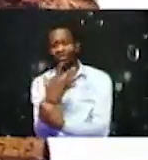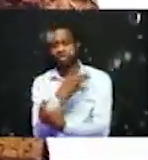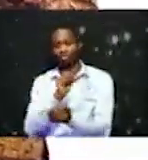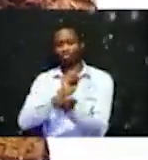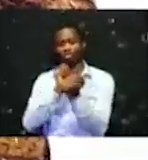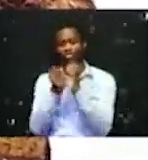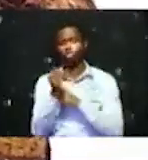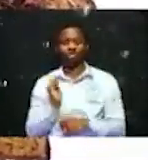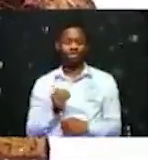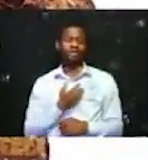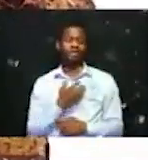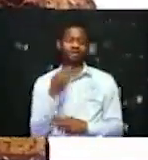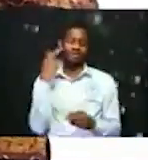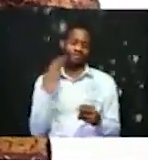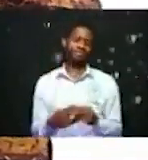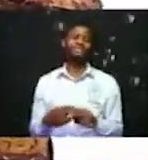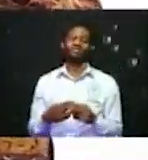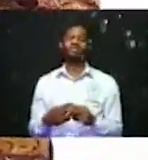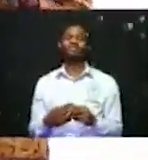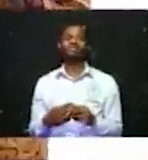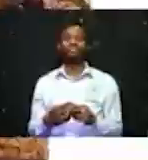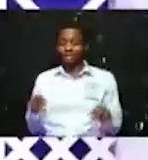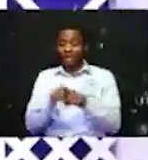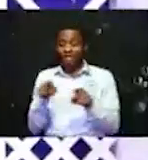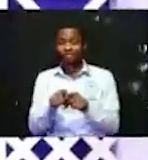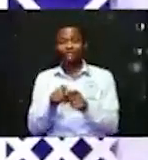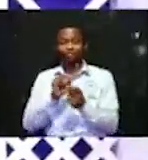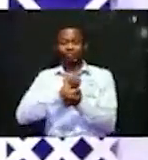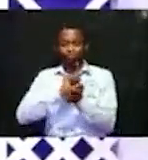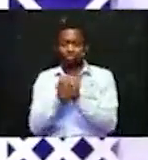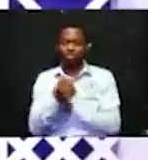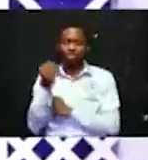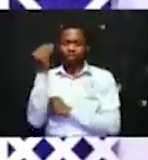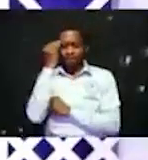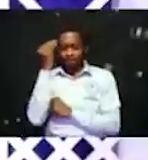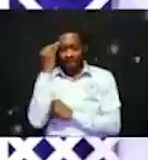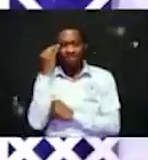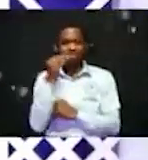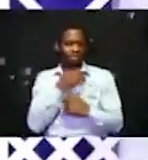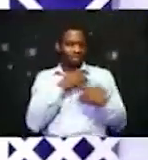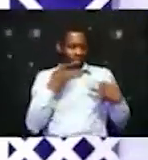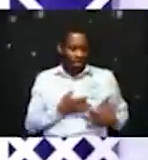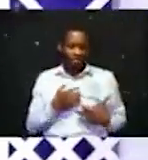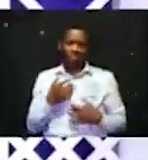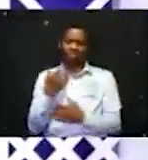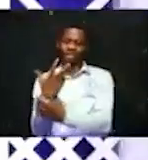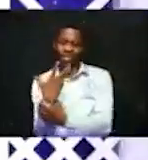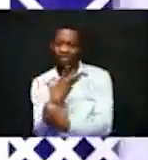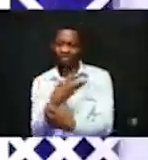and we reposition our names. God bless